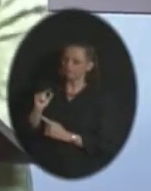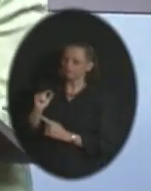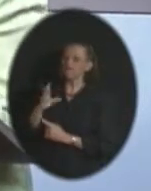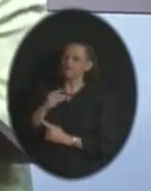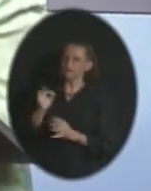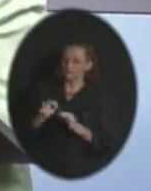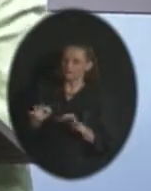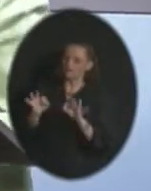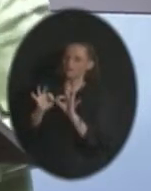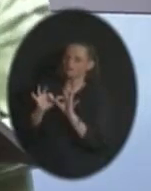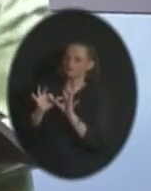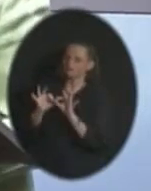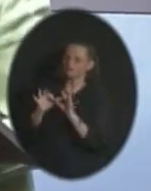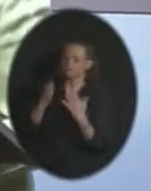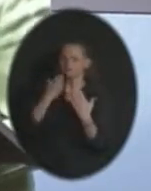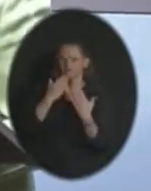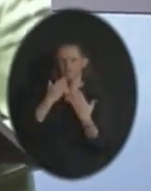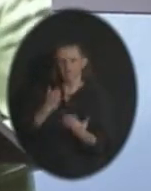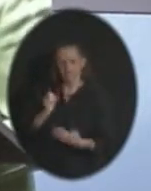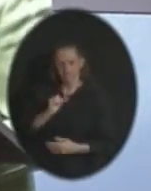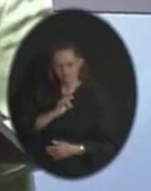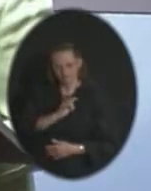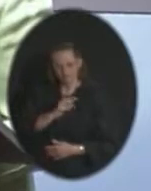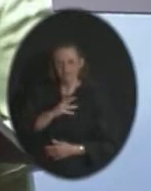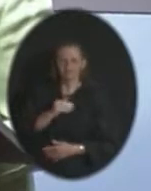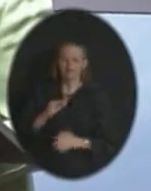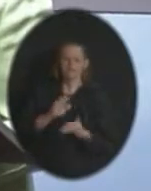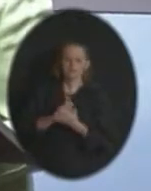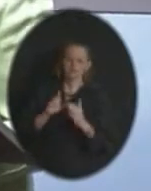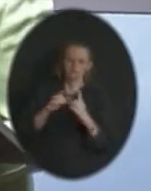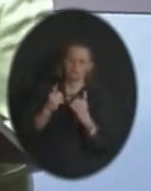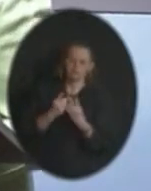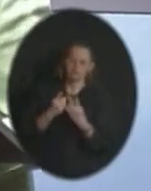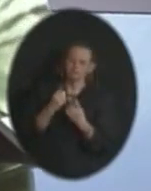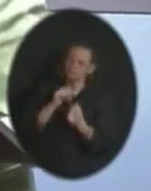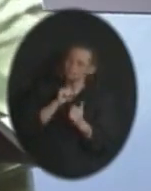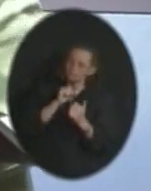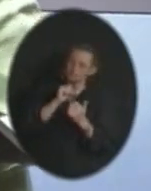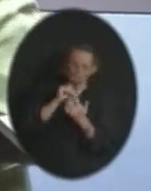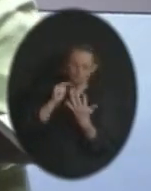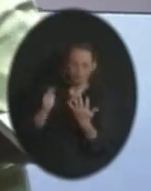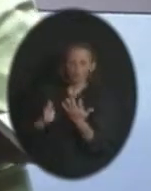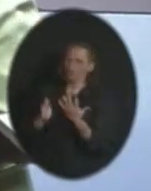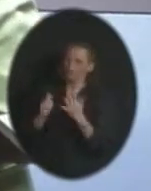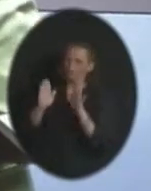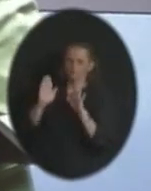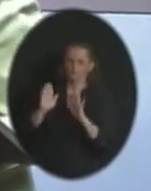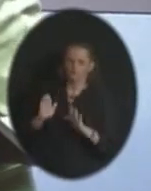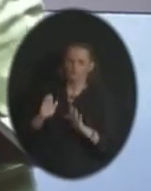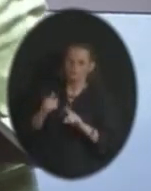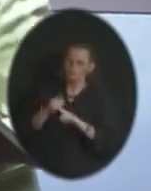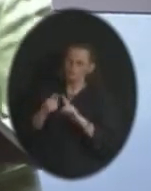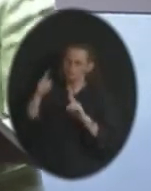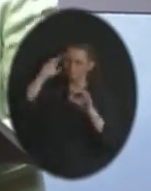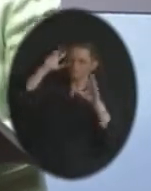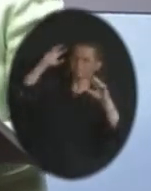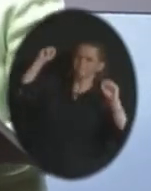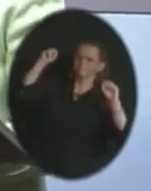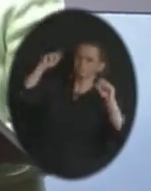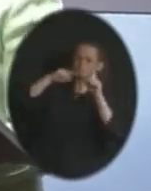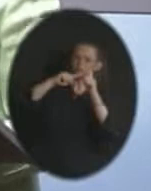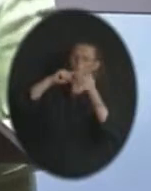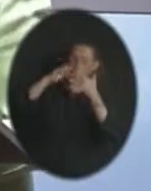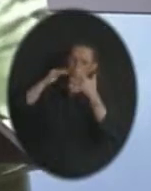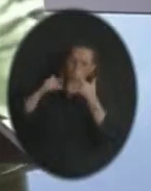want to thank the staff of the school district. You've all been wonderful, from the top down to you know, everybody who's in the schools doing all the things that they